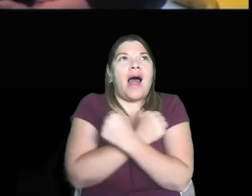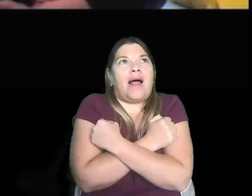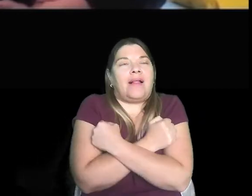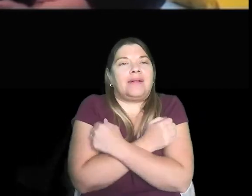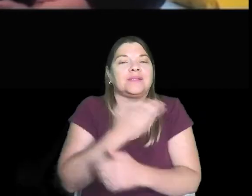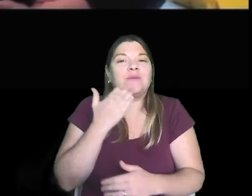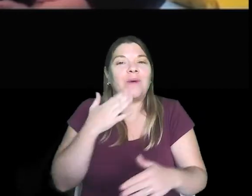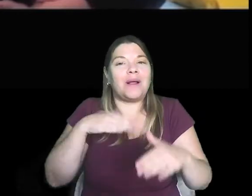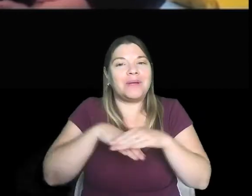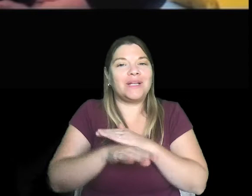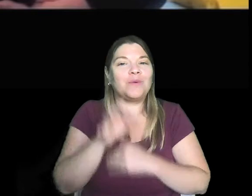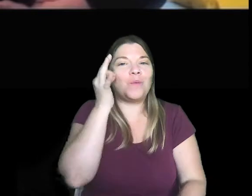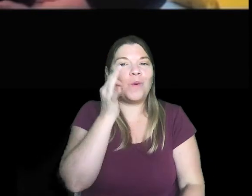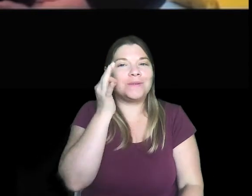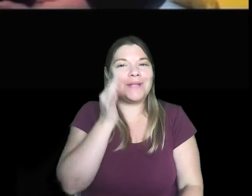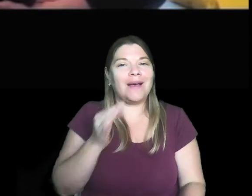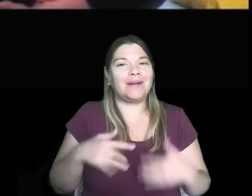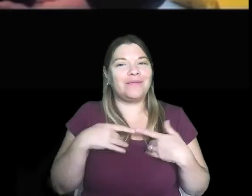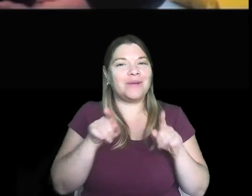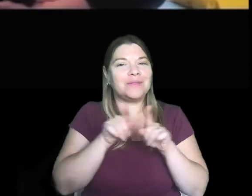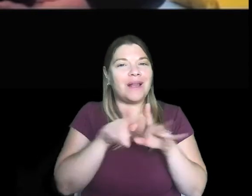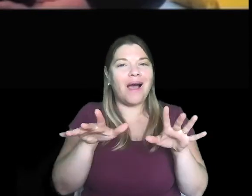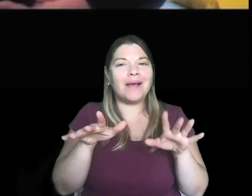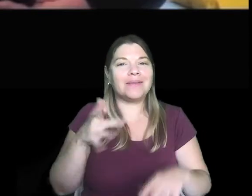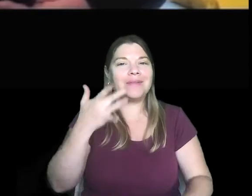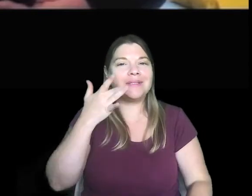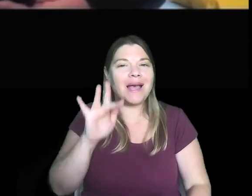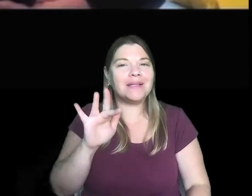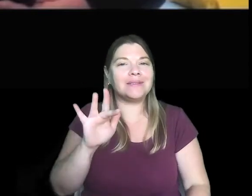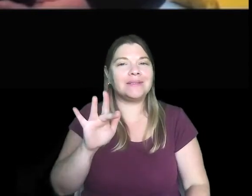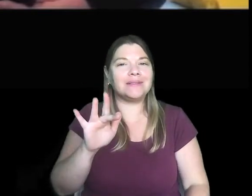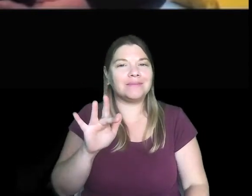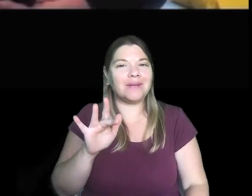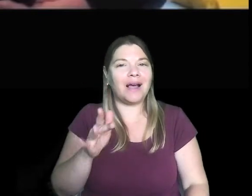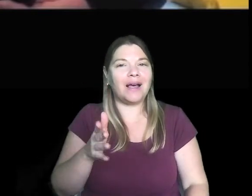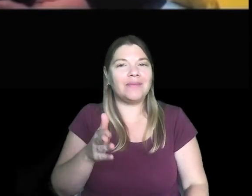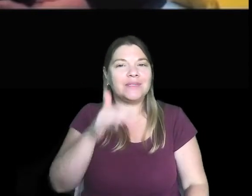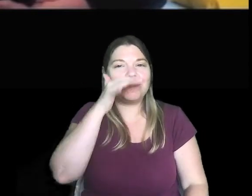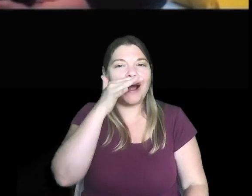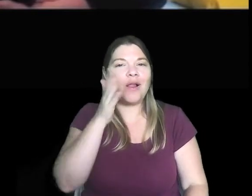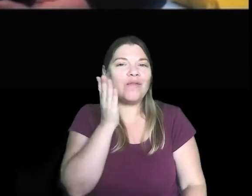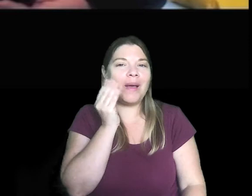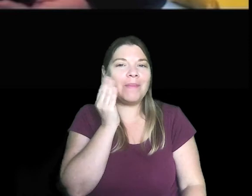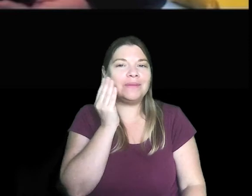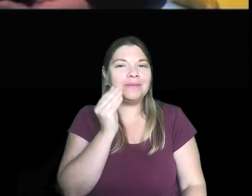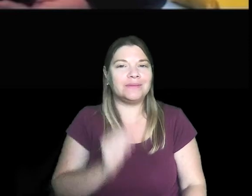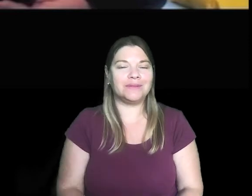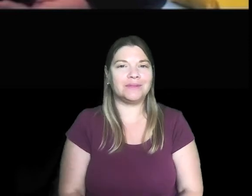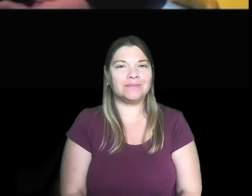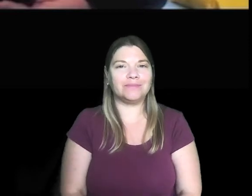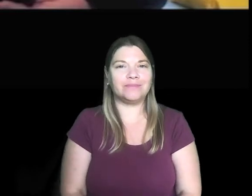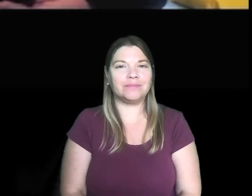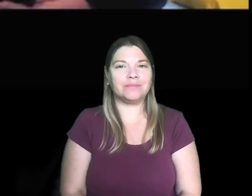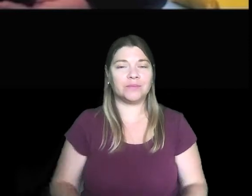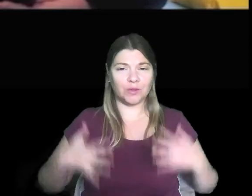of lemons. Linzy floats her arms out beside her. How does this feel in the body? Leading from her ribcage, she sways from